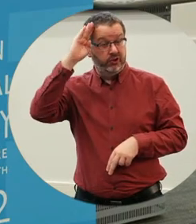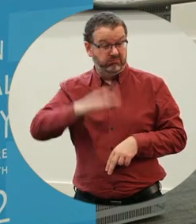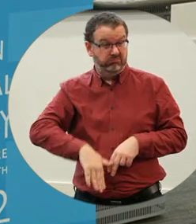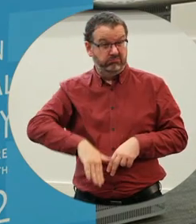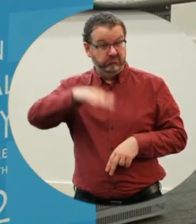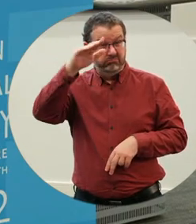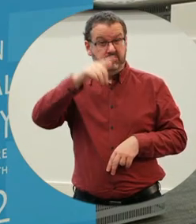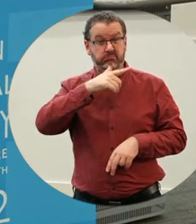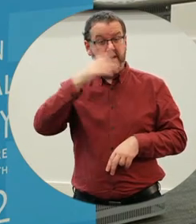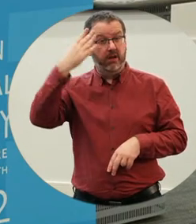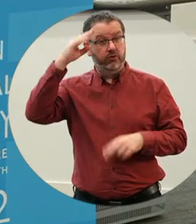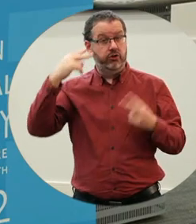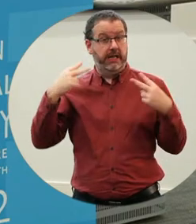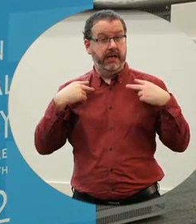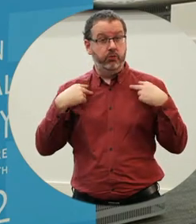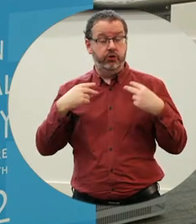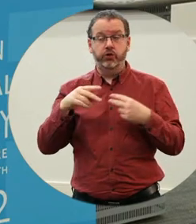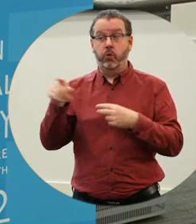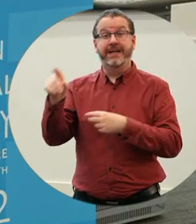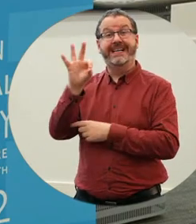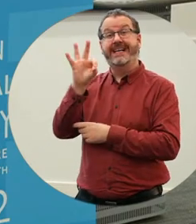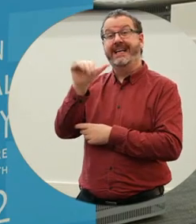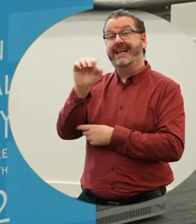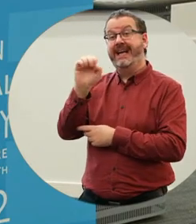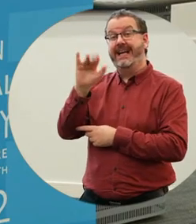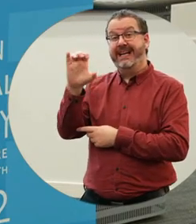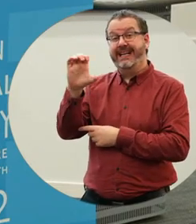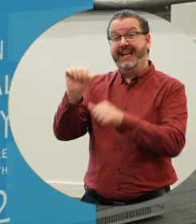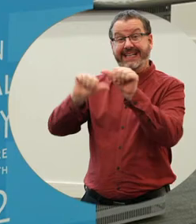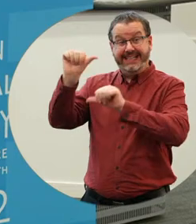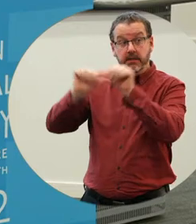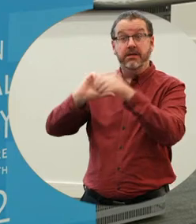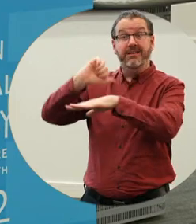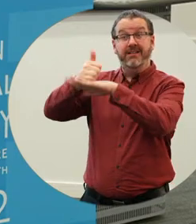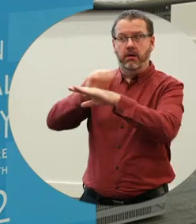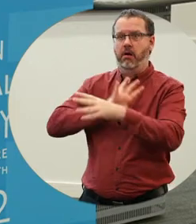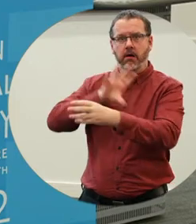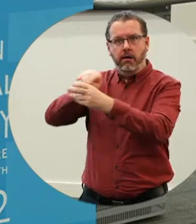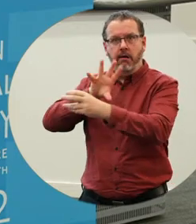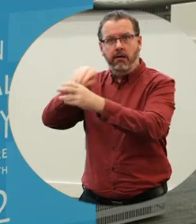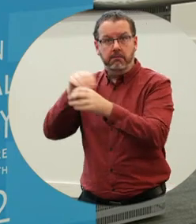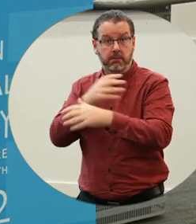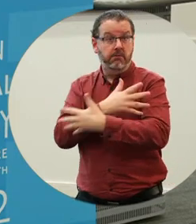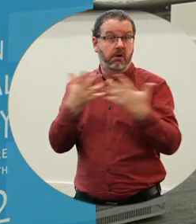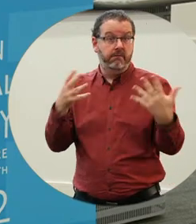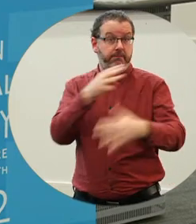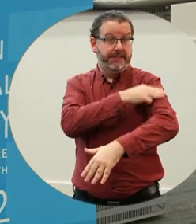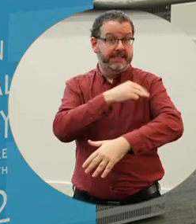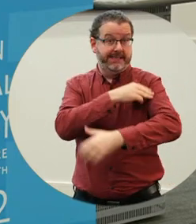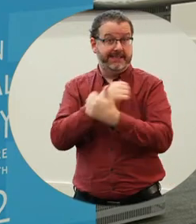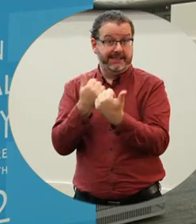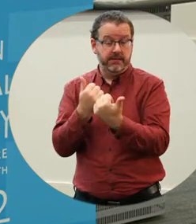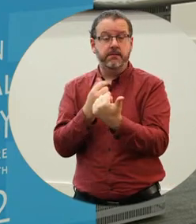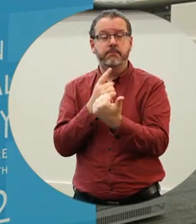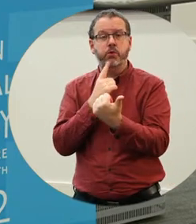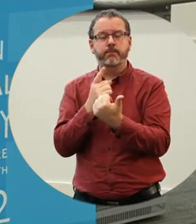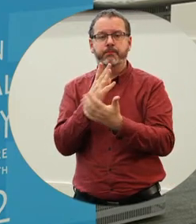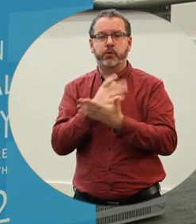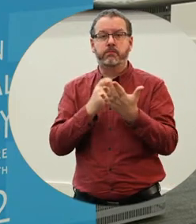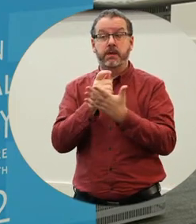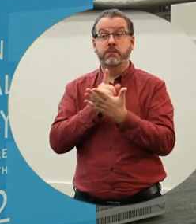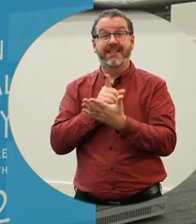active in the Gaelic League. To do any of those things, of course, was career death for them. As soon as